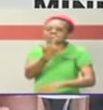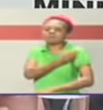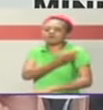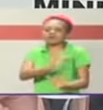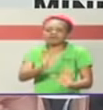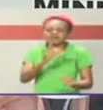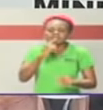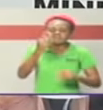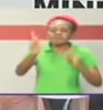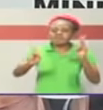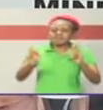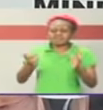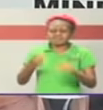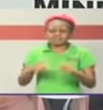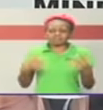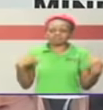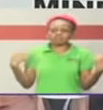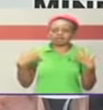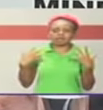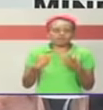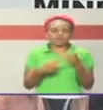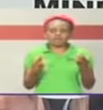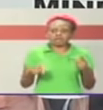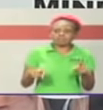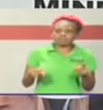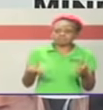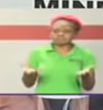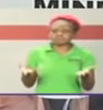is what is happening behind the scenes.